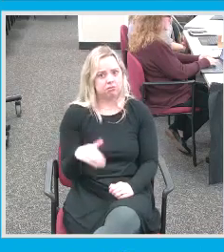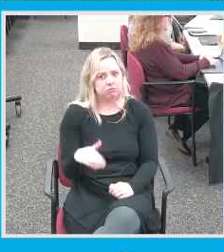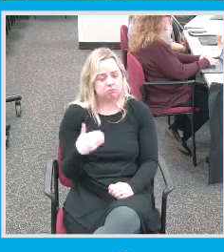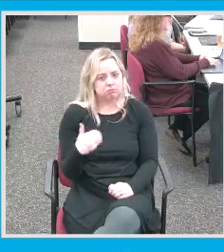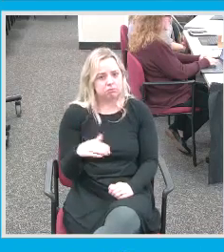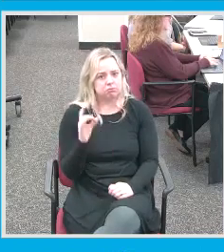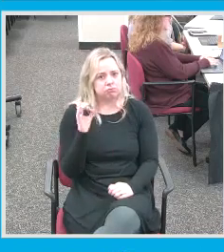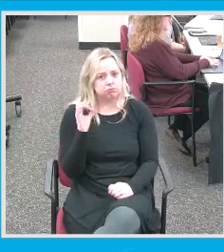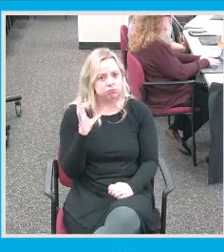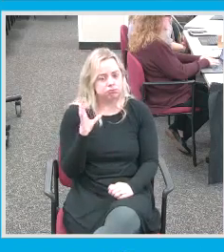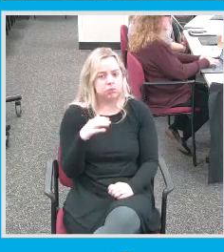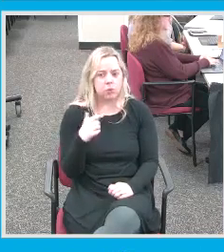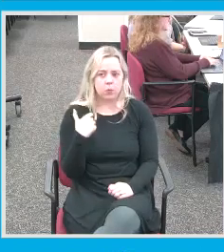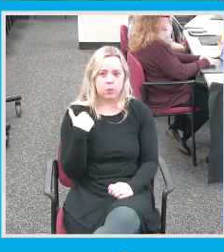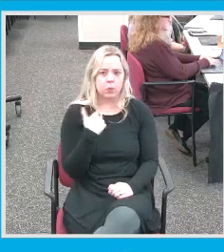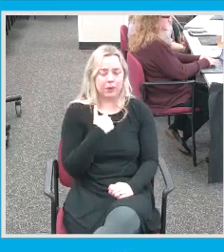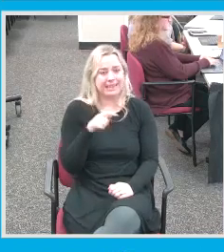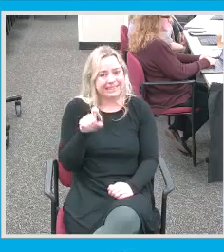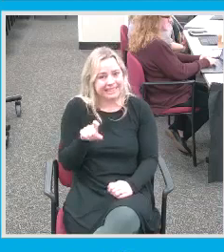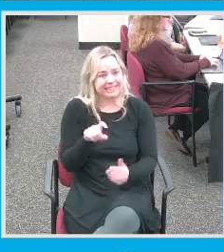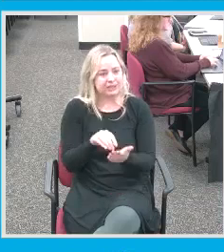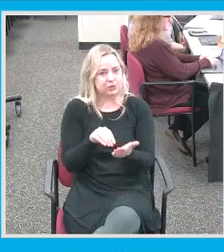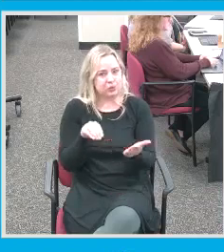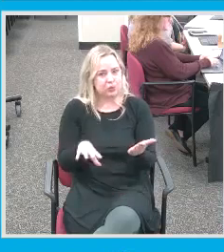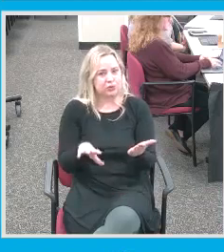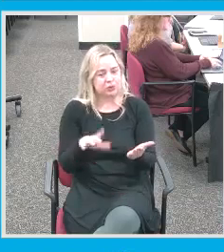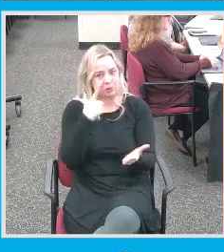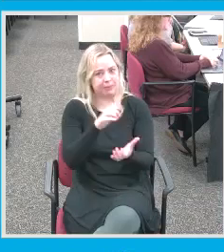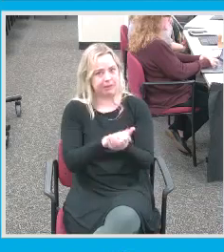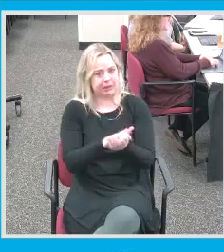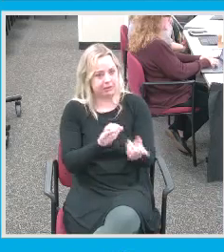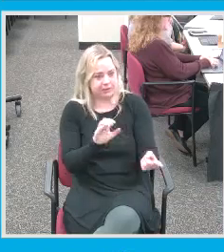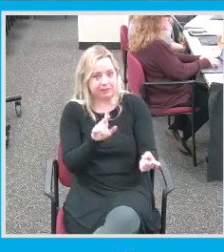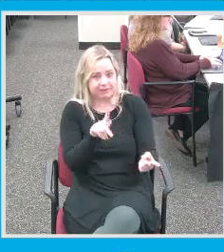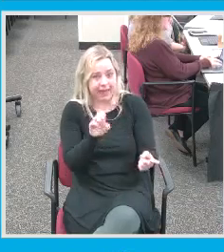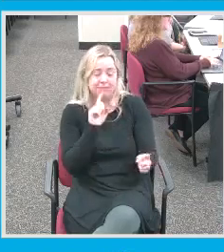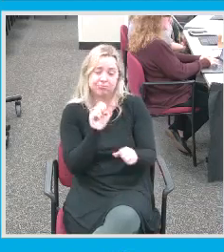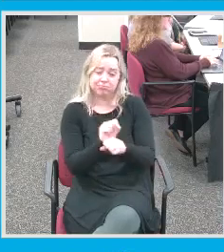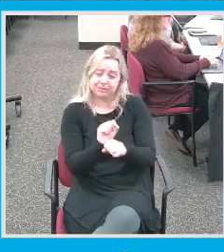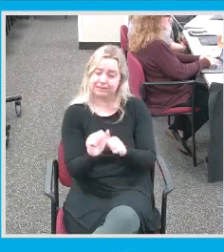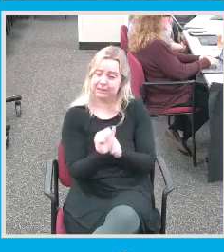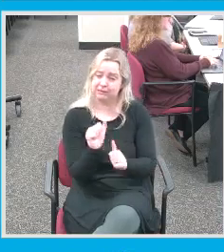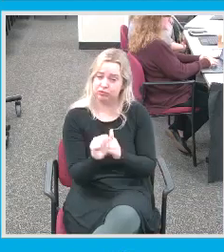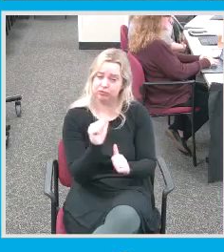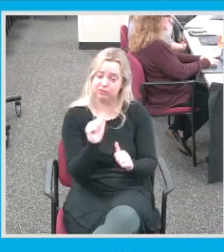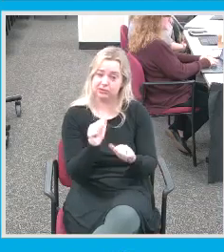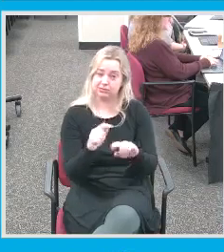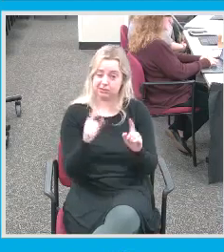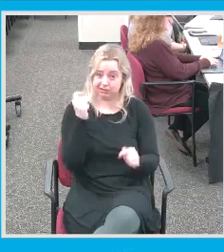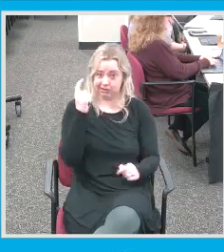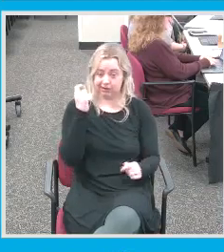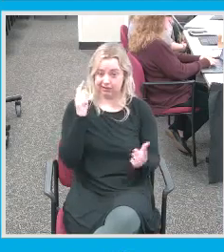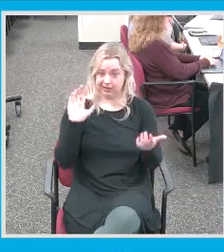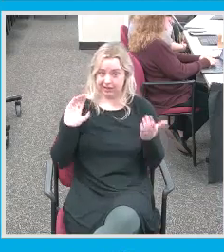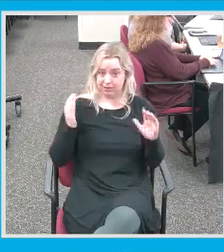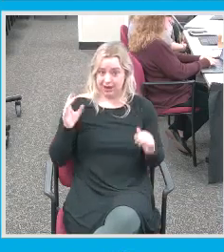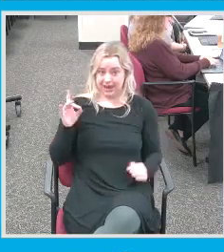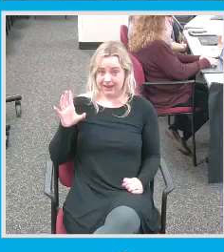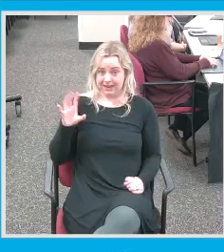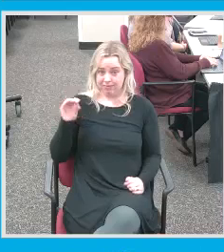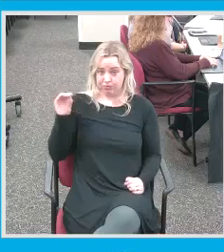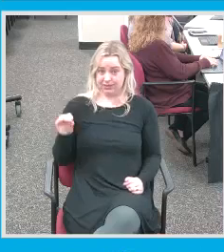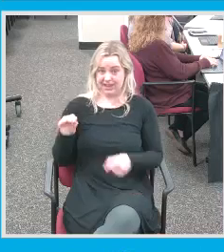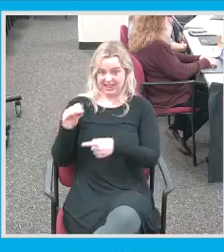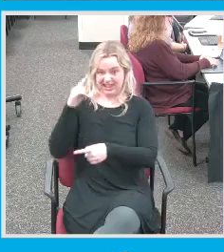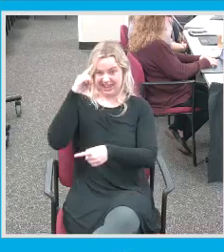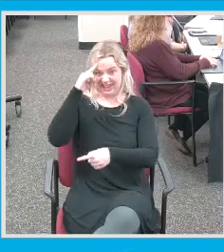We need kids to believe that this is a dangerous product. But compared to 85% believing that smoking is bad, we